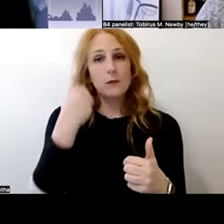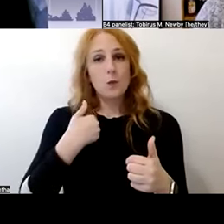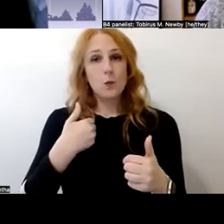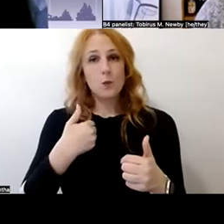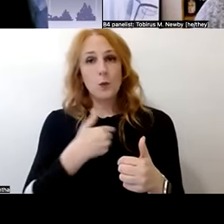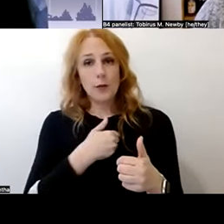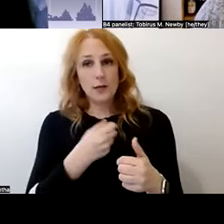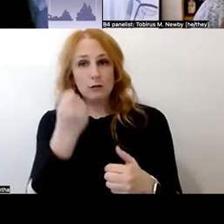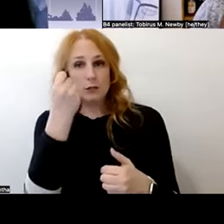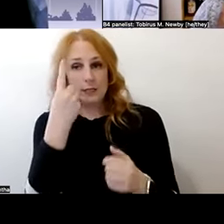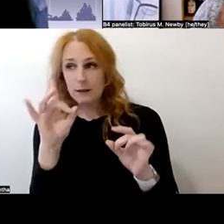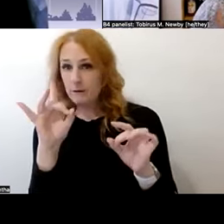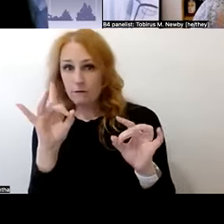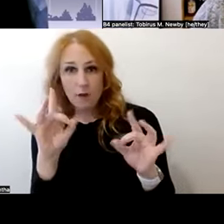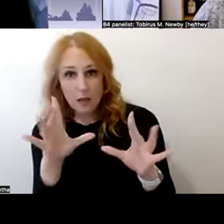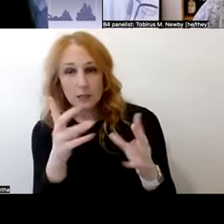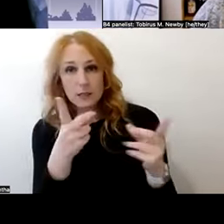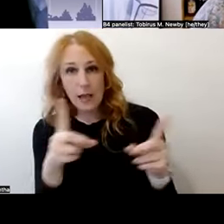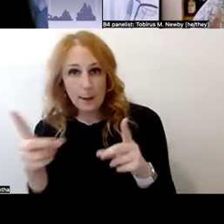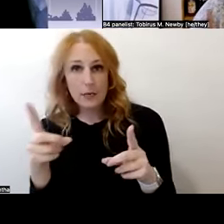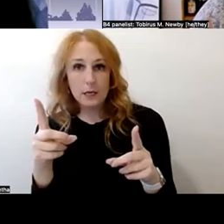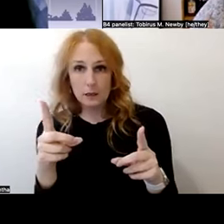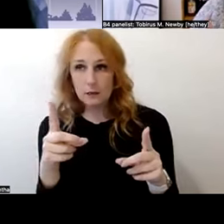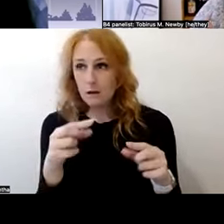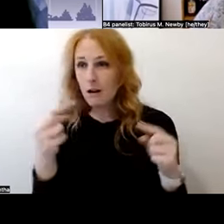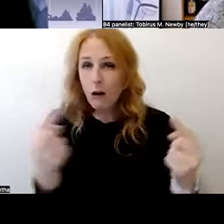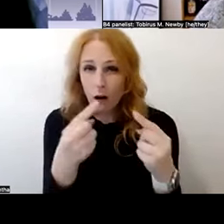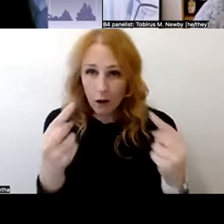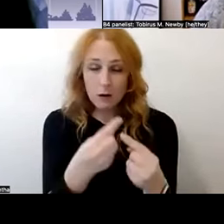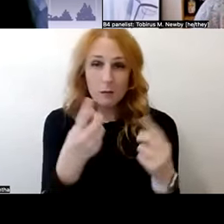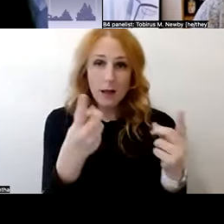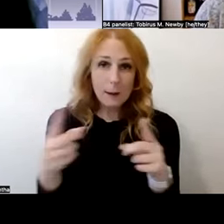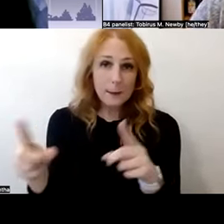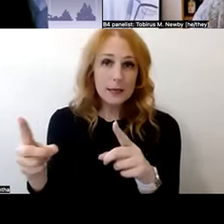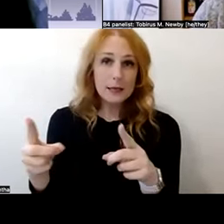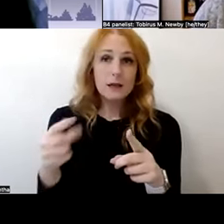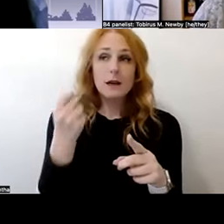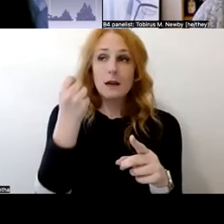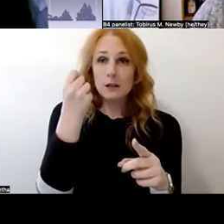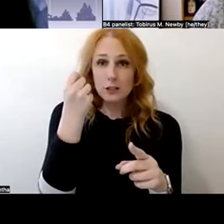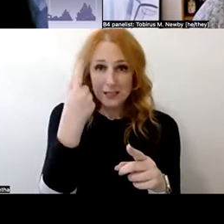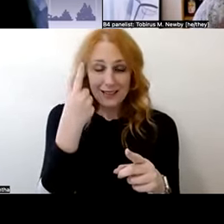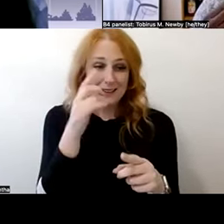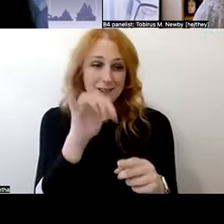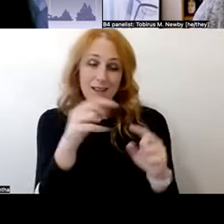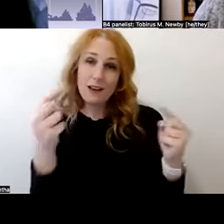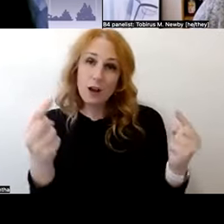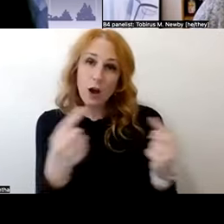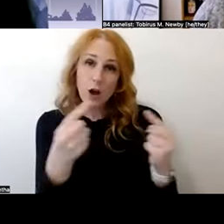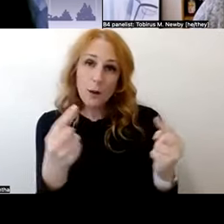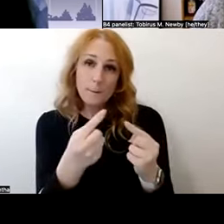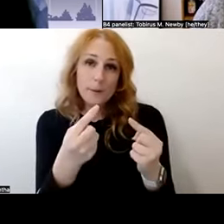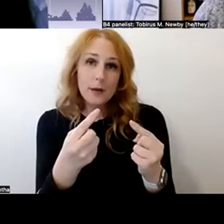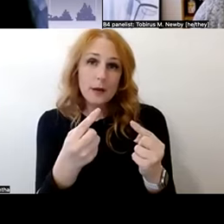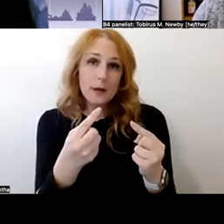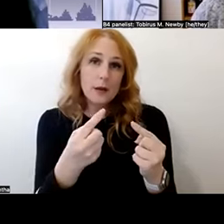harm, and that the definition and the gravity of a harm can only be determined by the person who experienced it, when we start to really